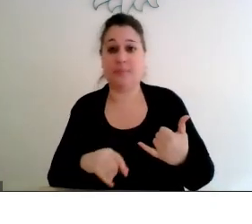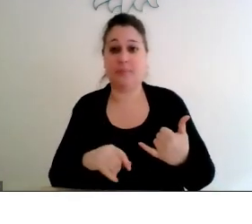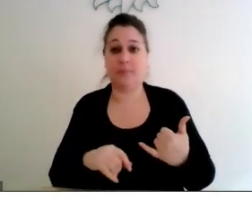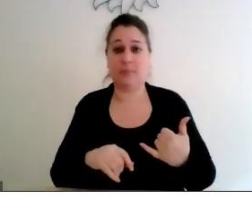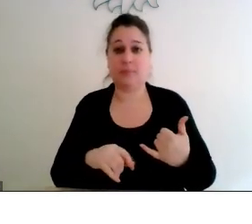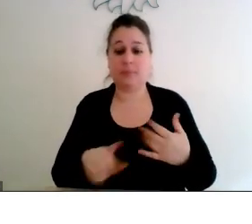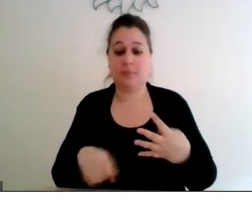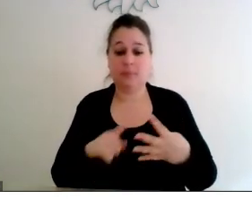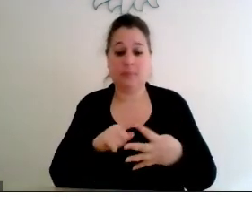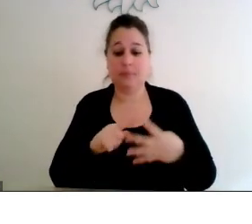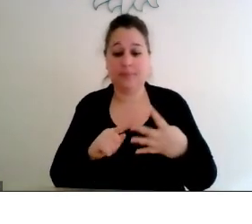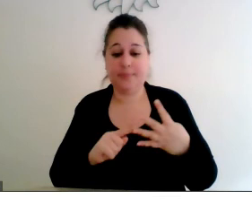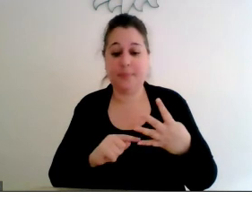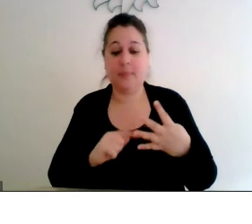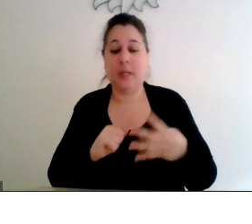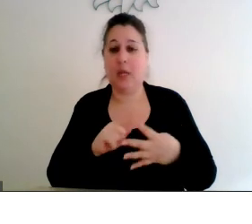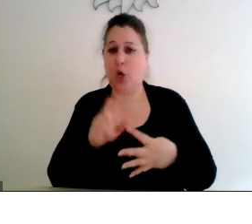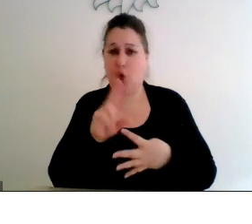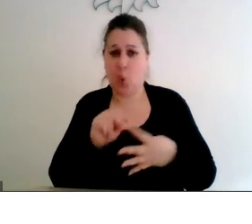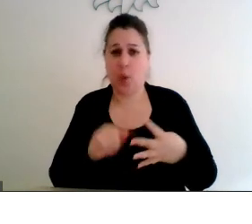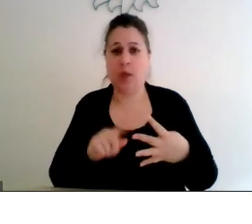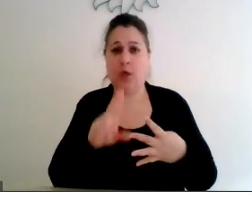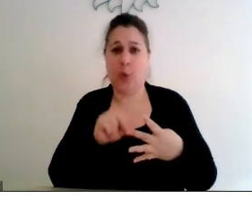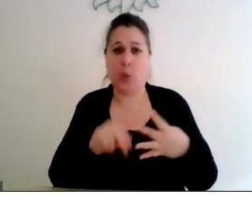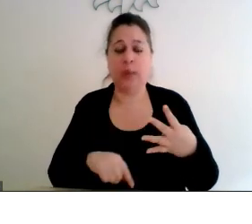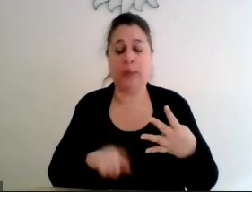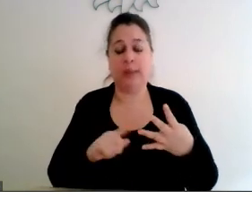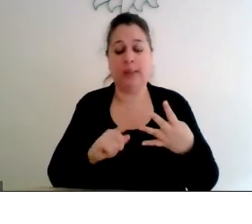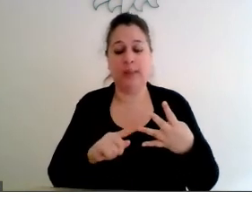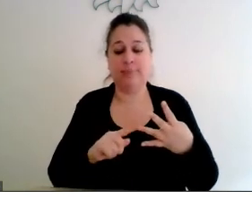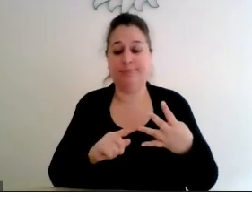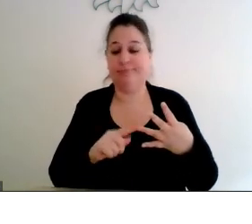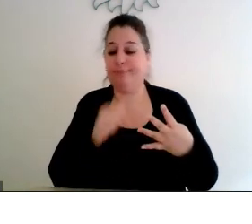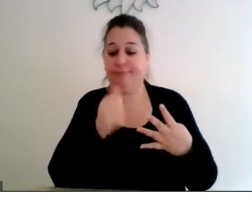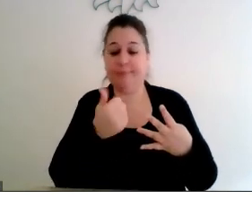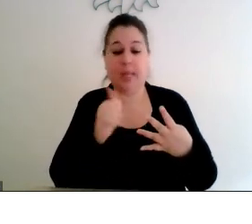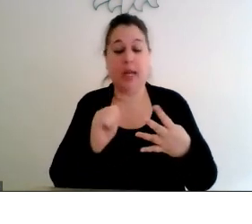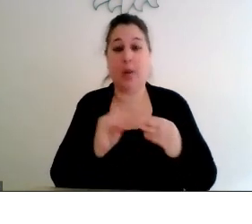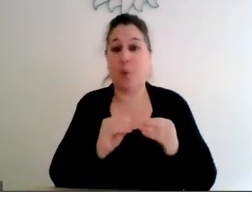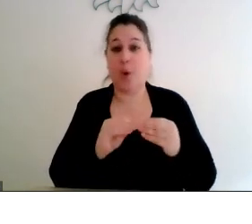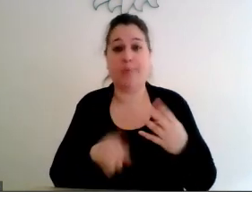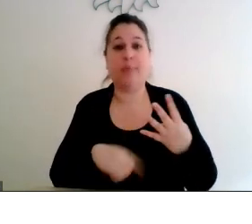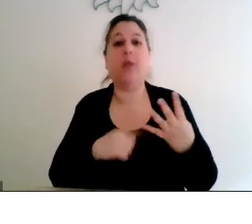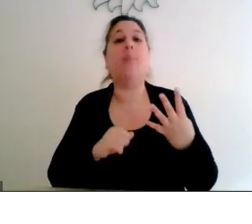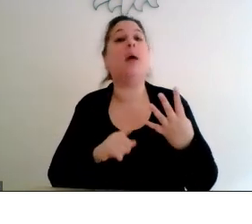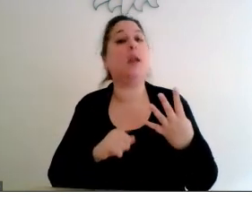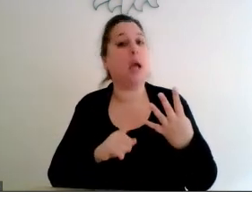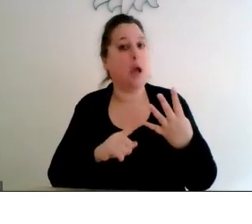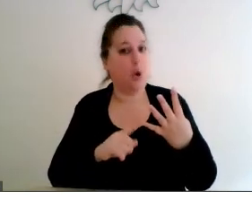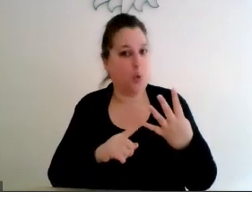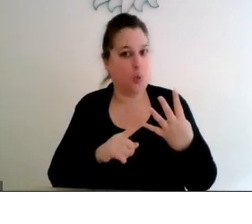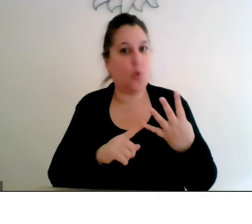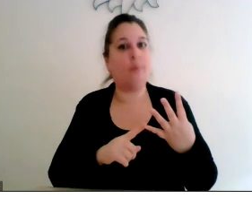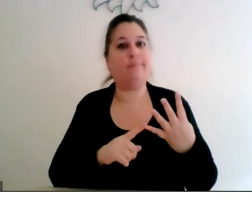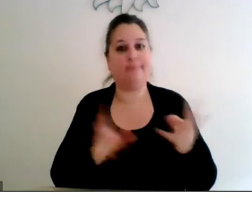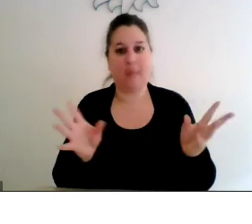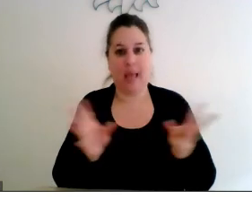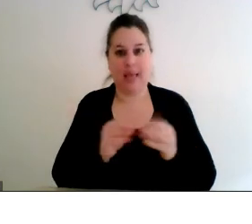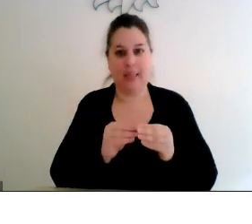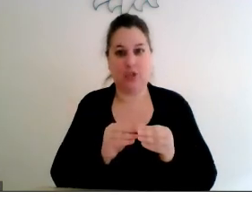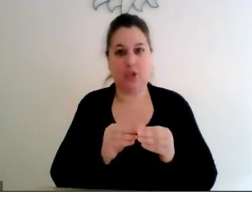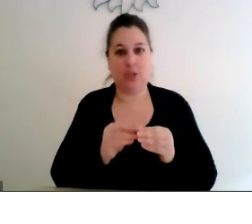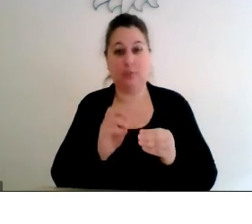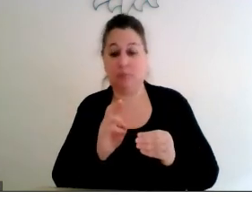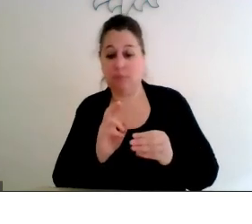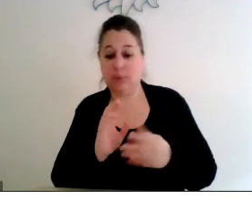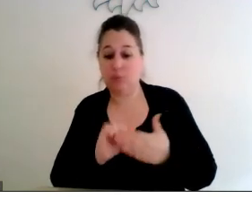Nope. Any multiplication or division? Nope. Any addition or subtraction? Yes, but I go left to right. So do this one first. 8, 9, 10, 11,